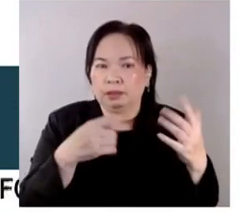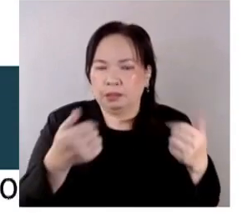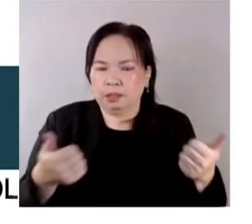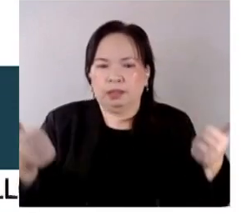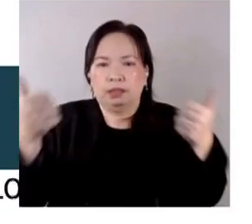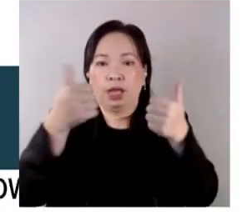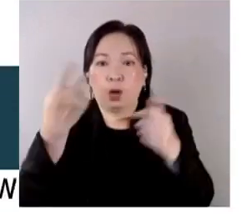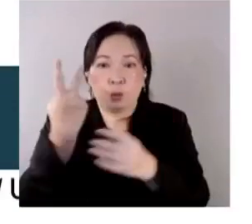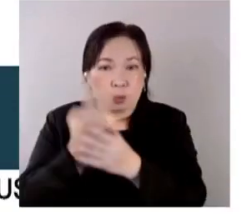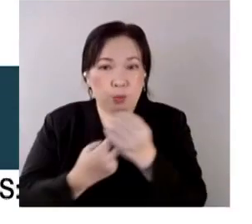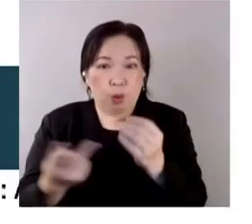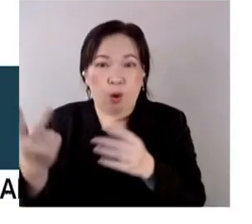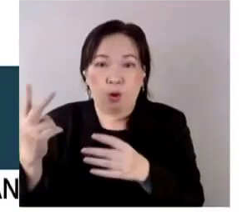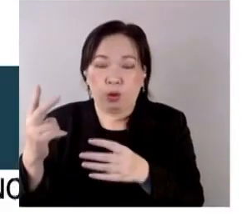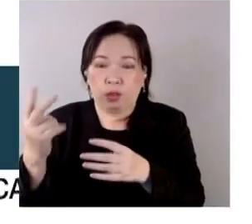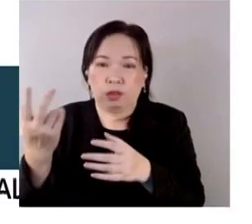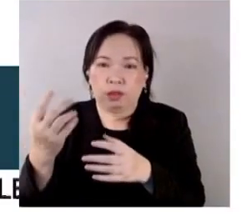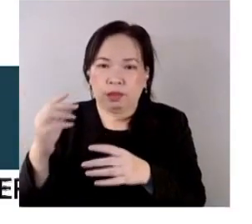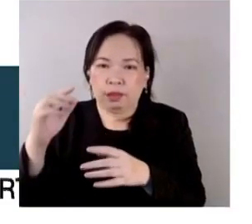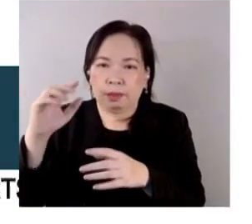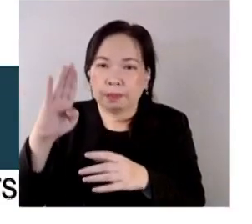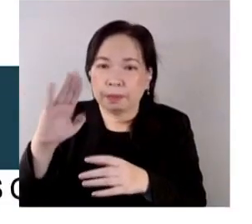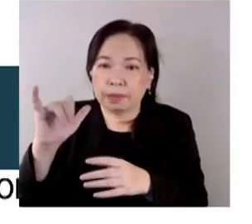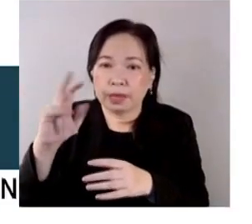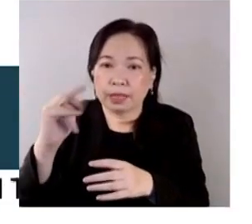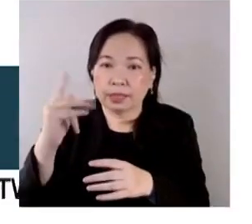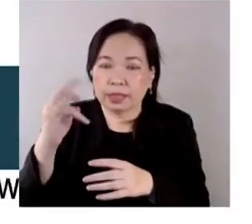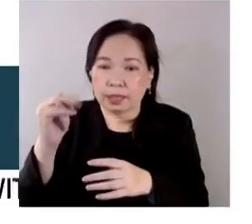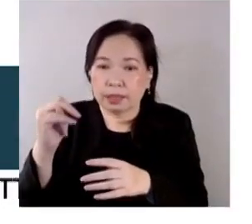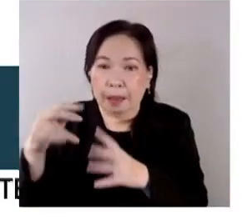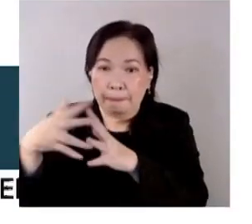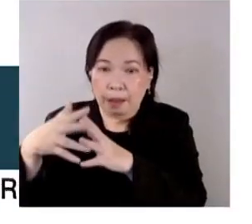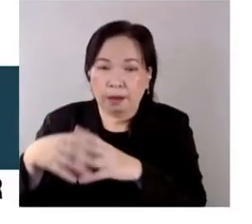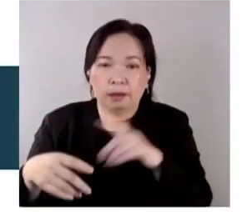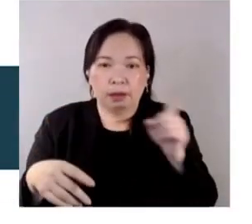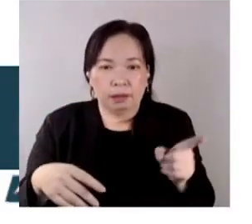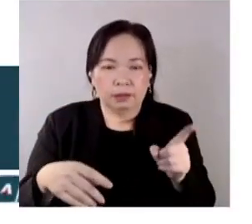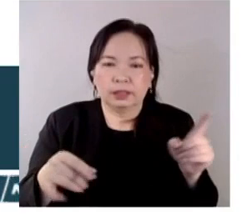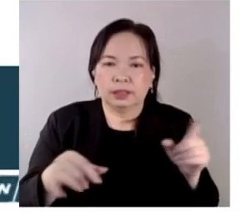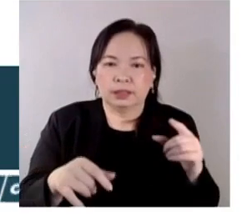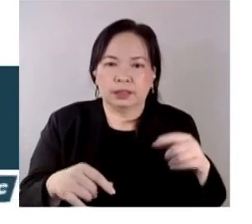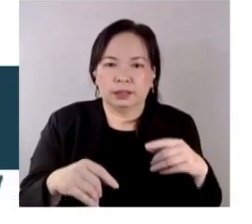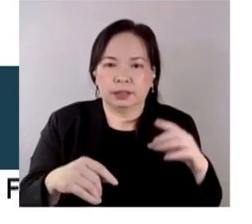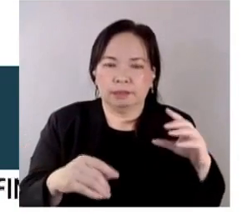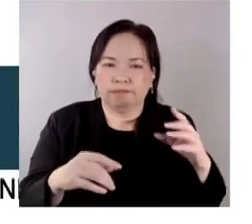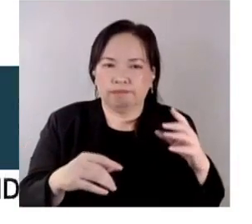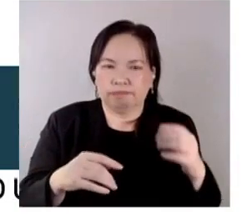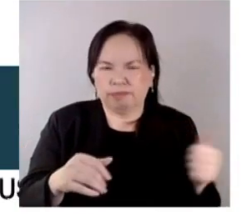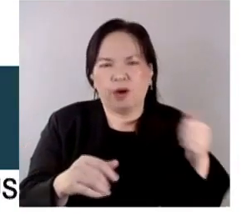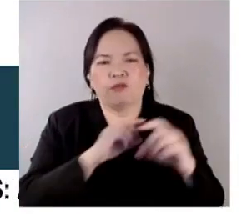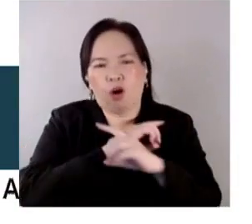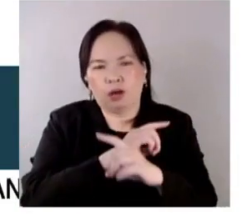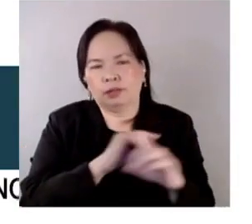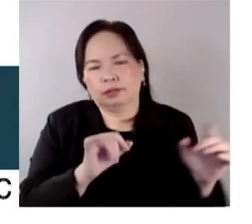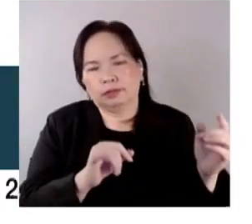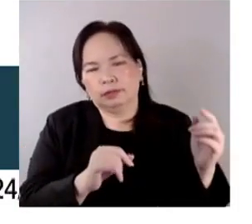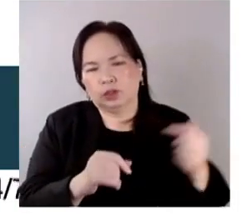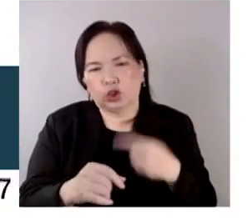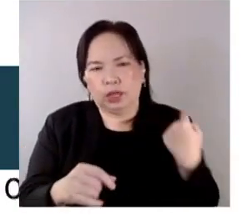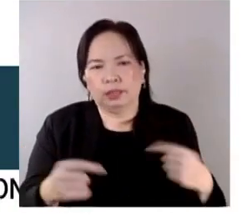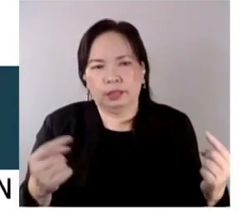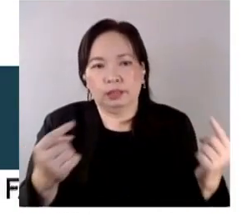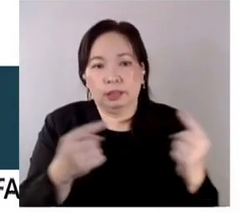of State Antony Blinken. But then you have this agreement now between the Philippines, the U.S.